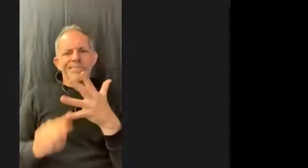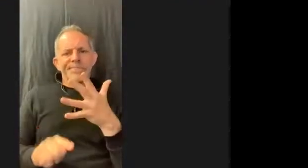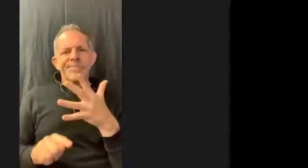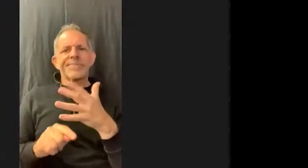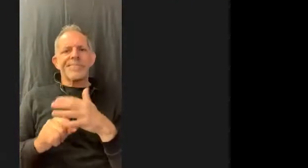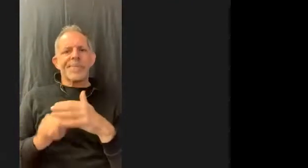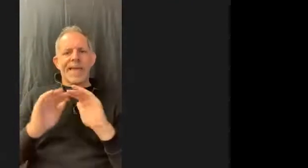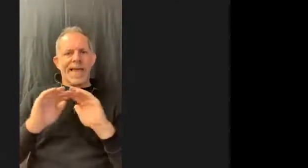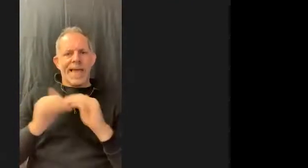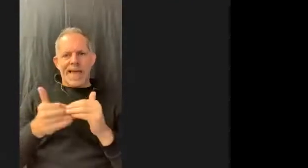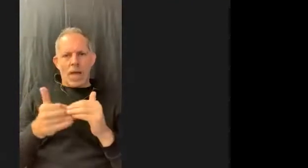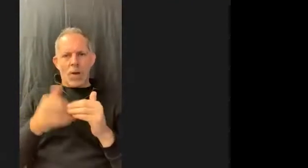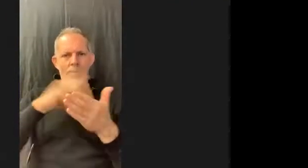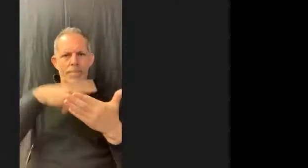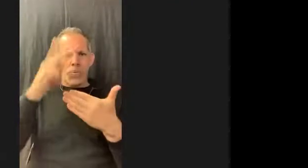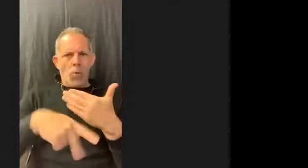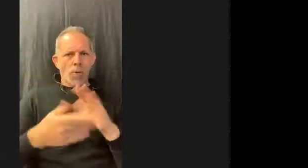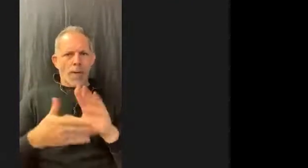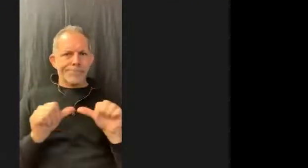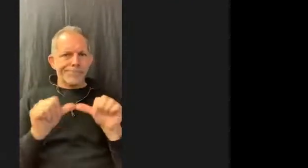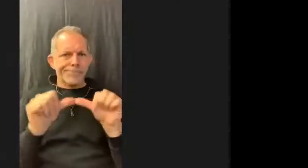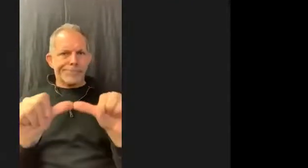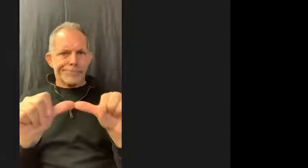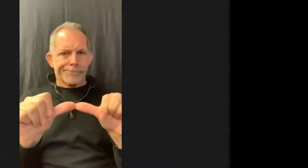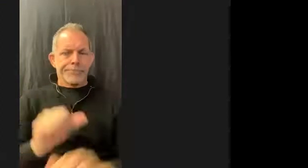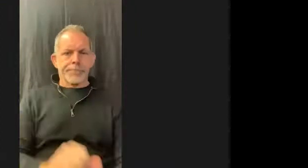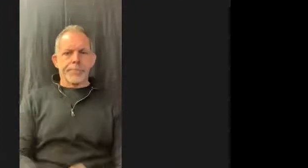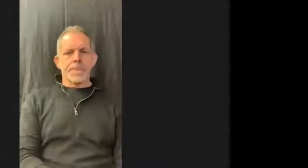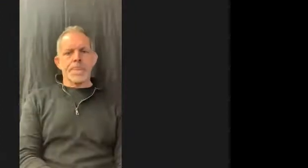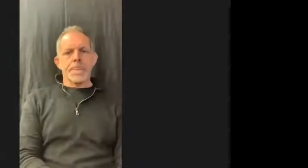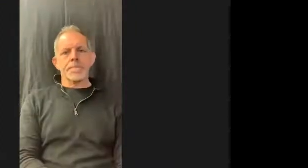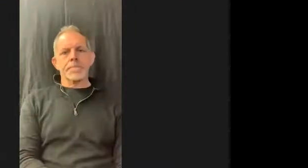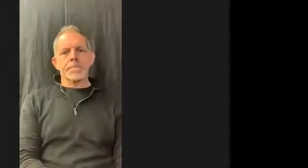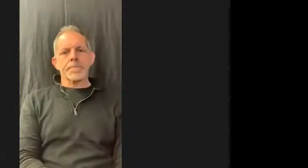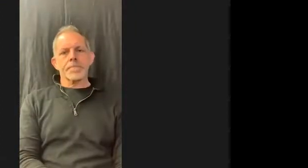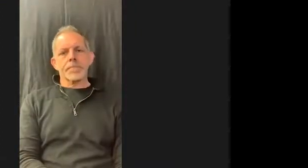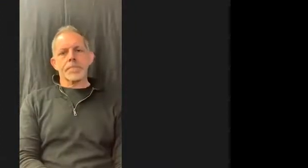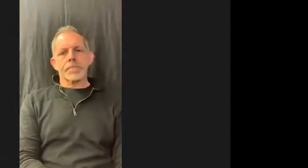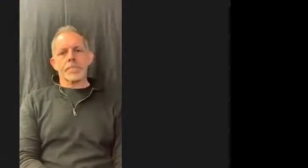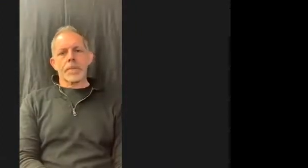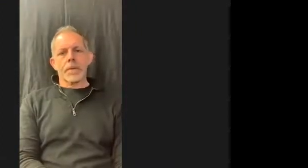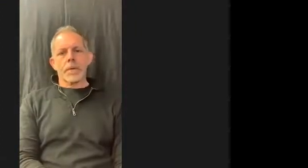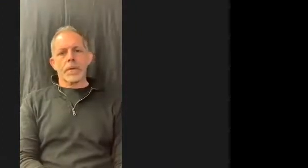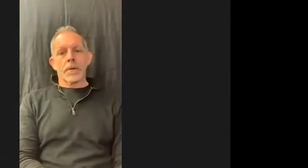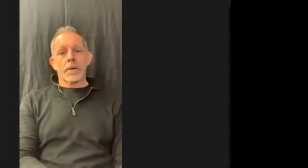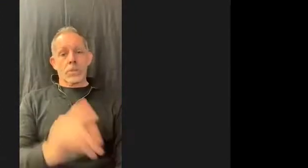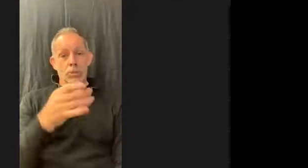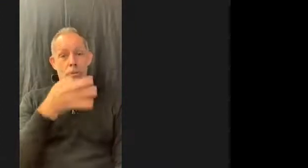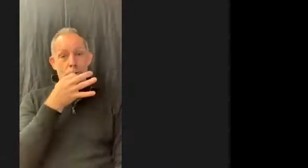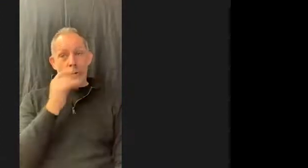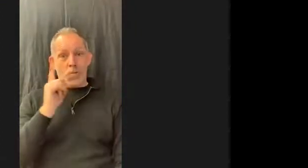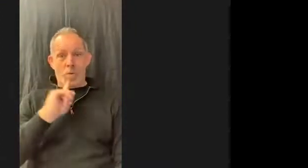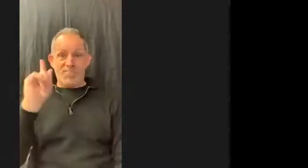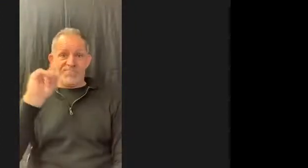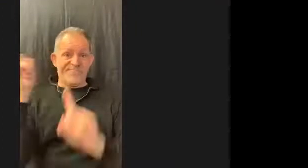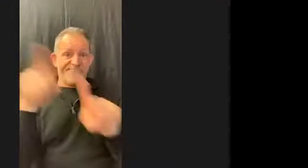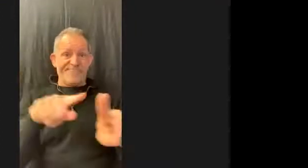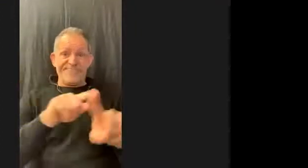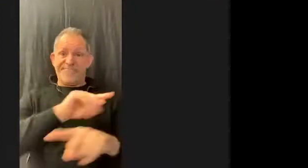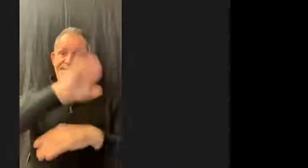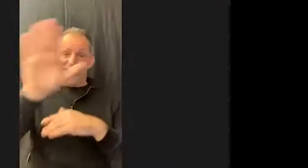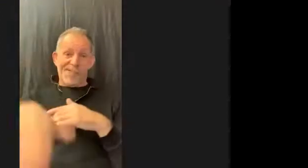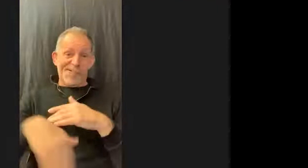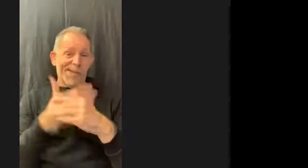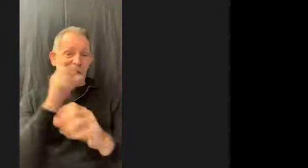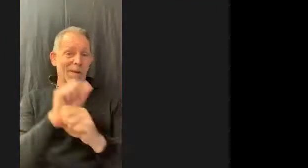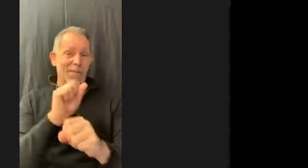so we will shortly have a mandate in the county coming down consistent with the federal rules when we get them.